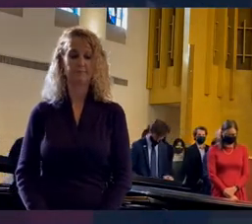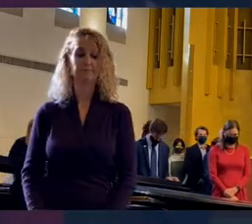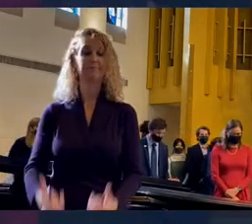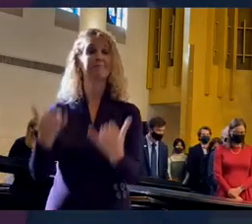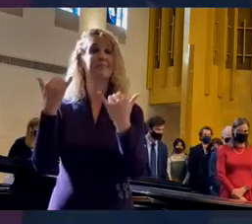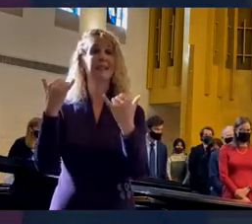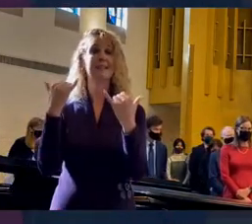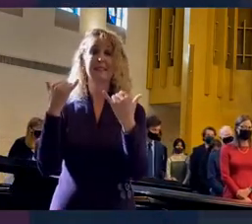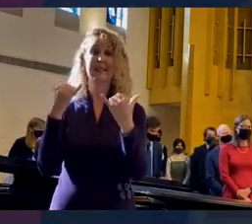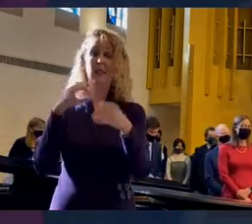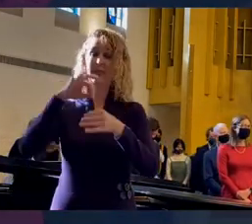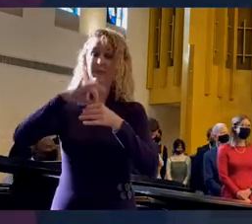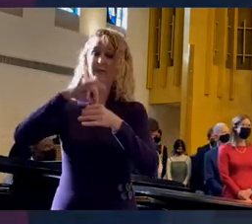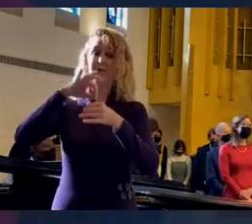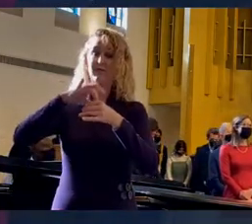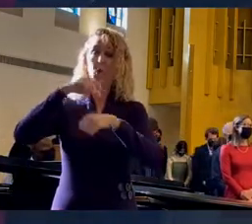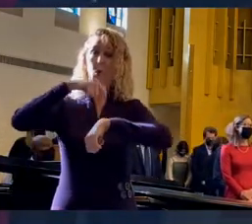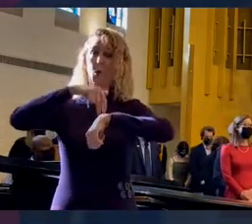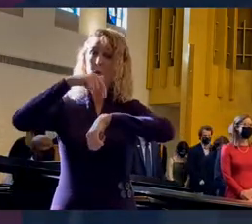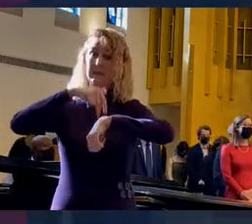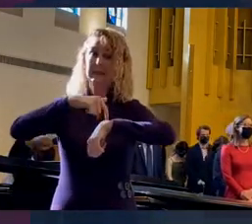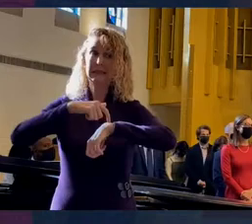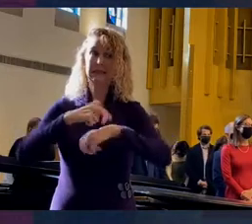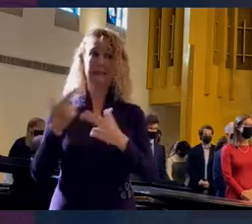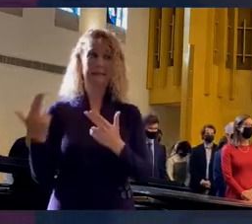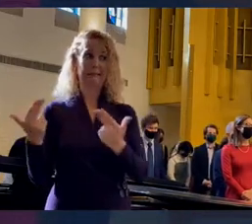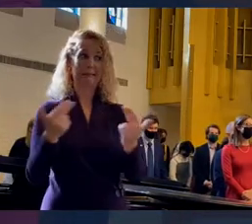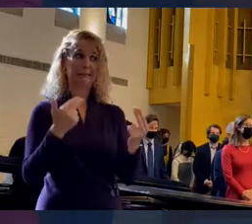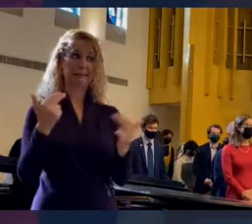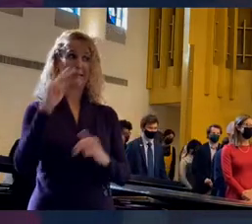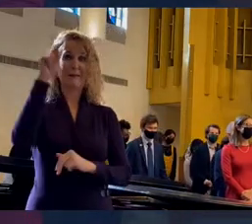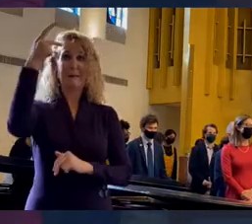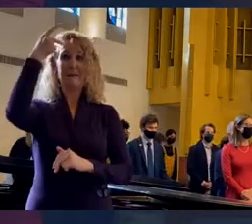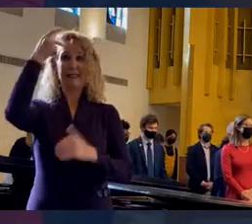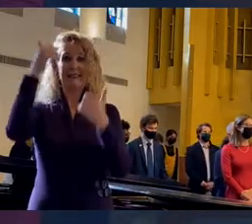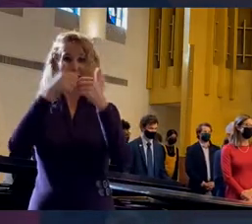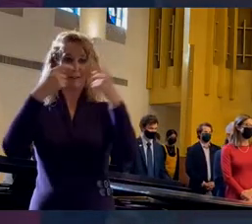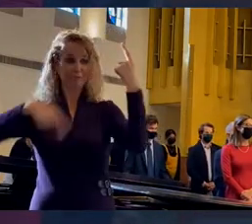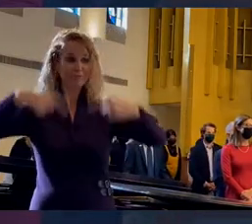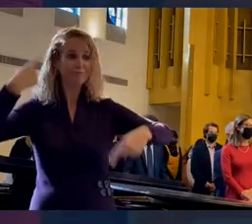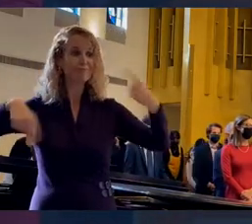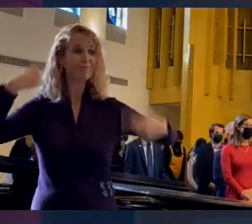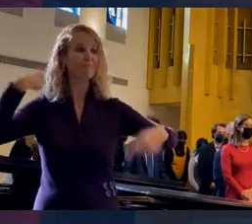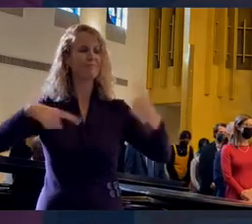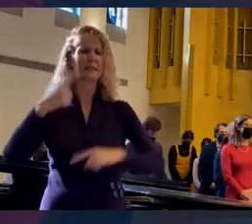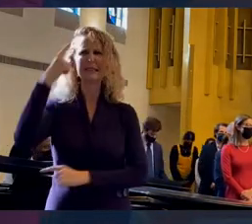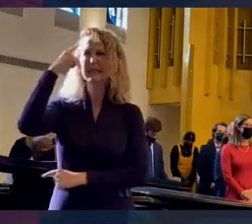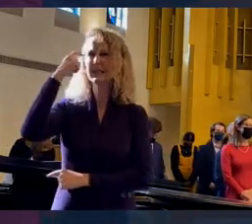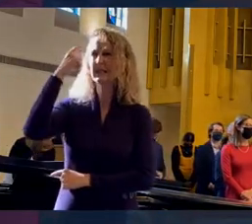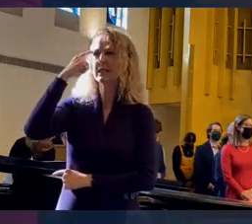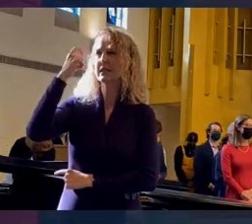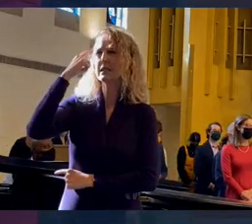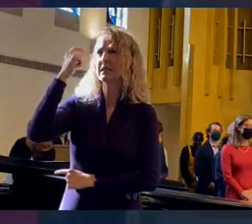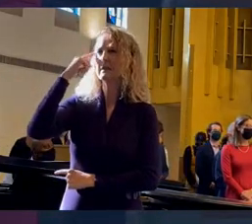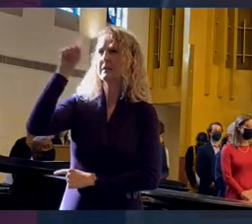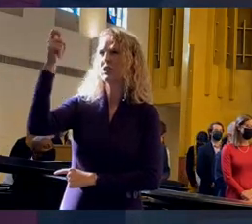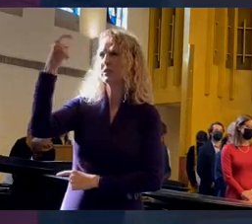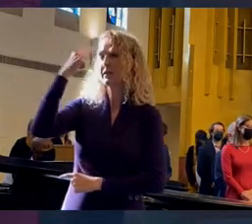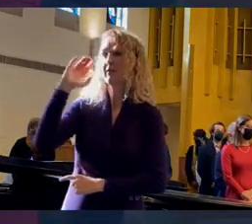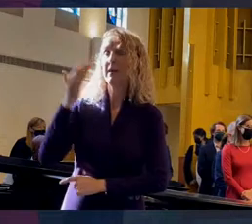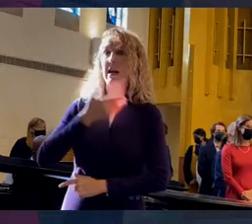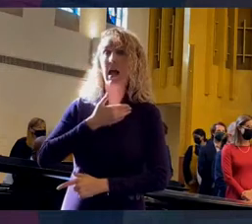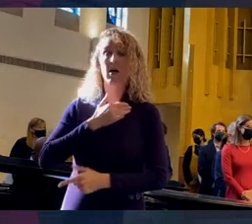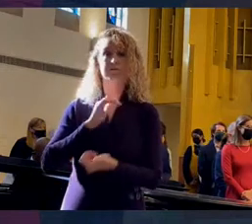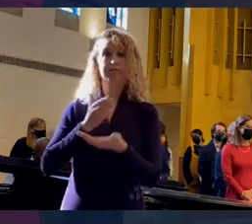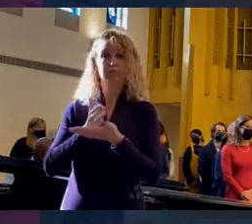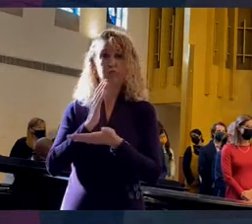In this election season, when political polarization and suspicion of government undermine our